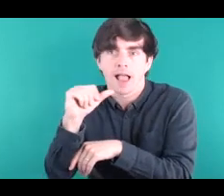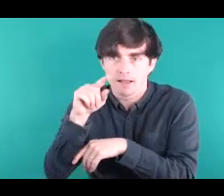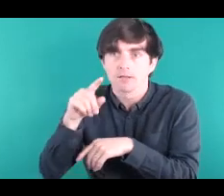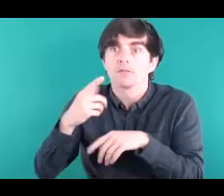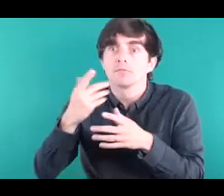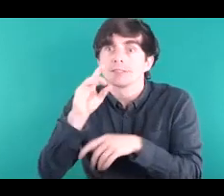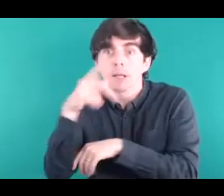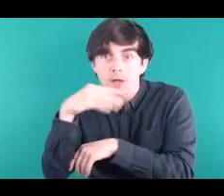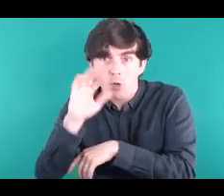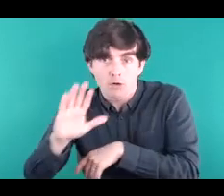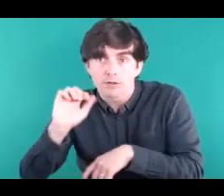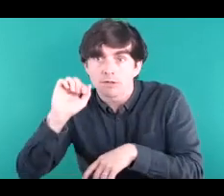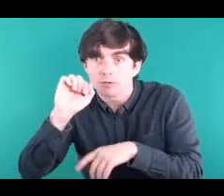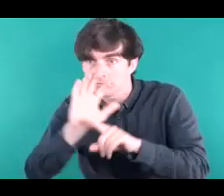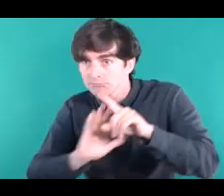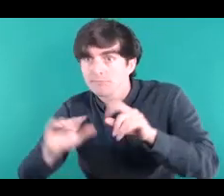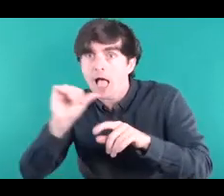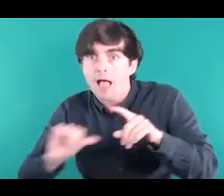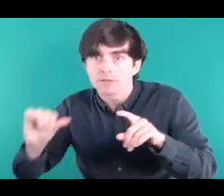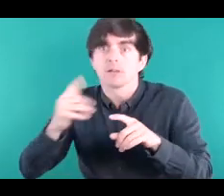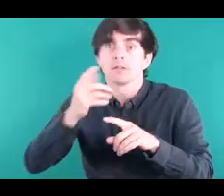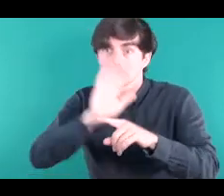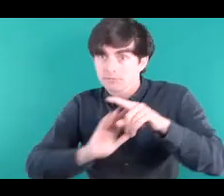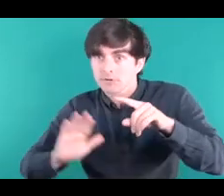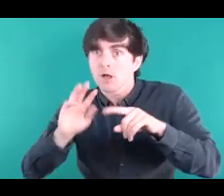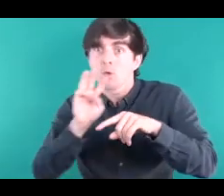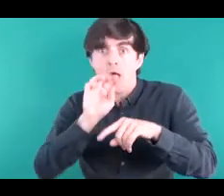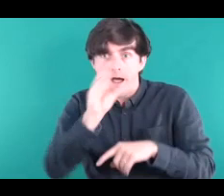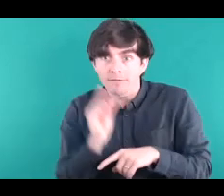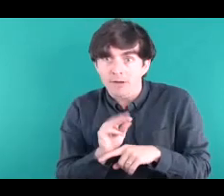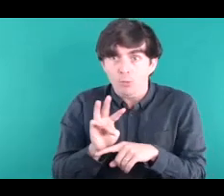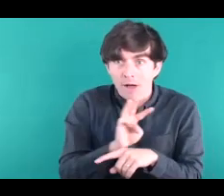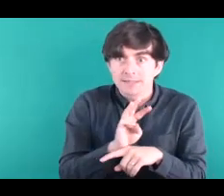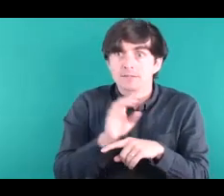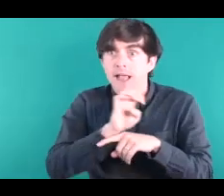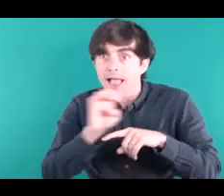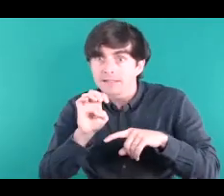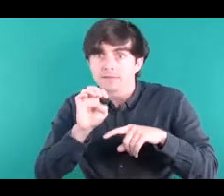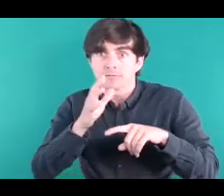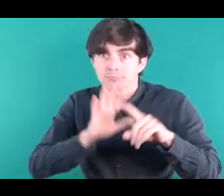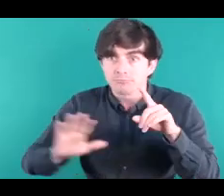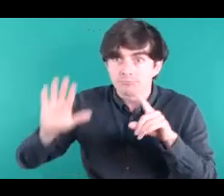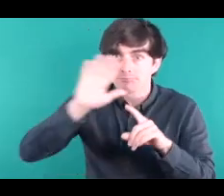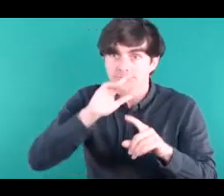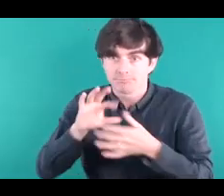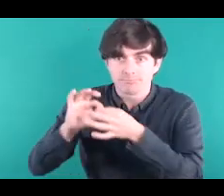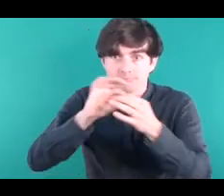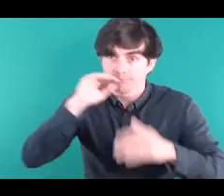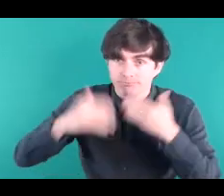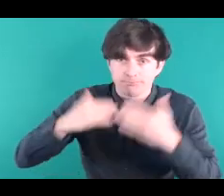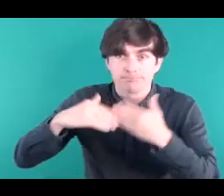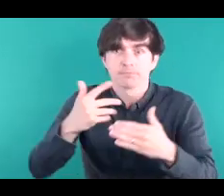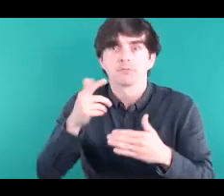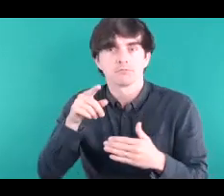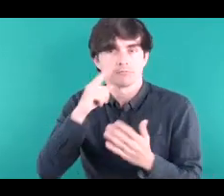that some effort have been made, specifically with regards to sign language, but in a very unsteady way. So for